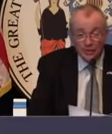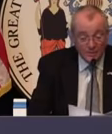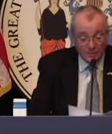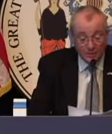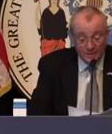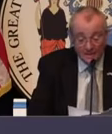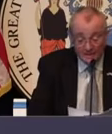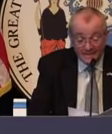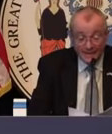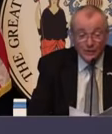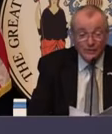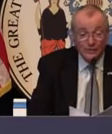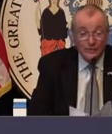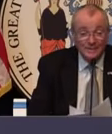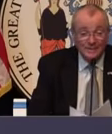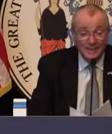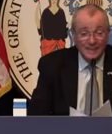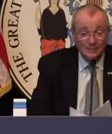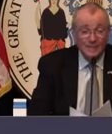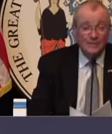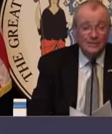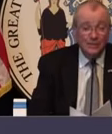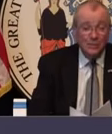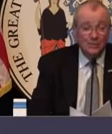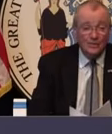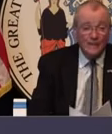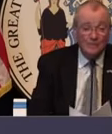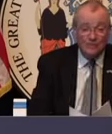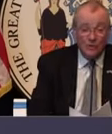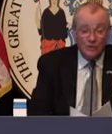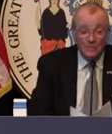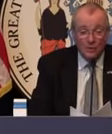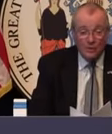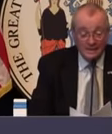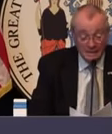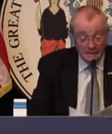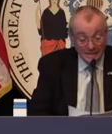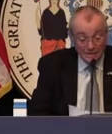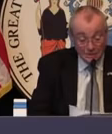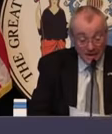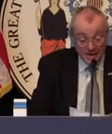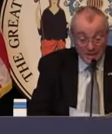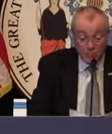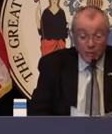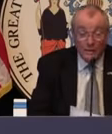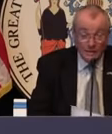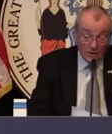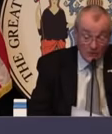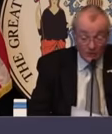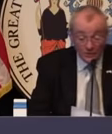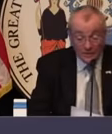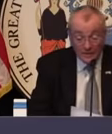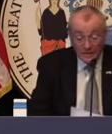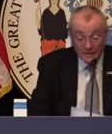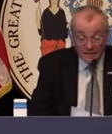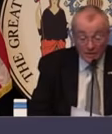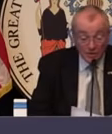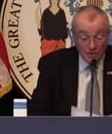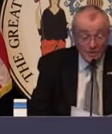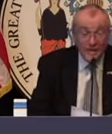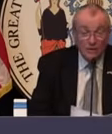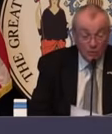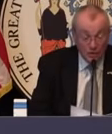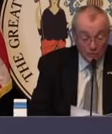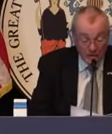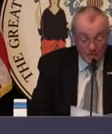can see, a green ball is a good day, meaning it was lower than the day before. A red ball is a spike. And importantly, they also continue